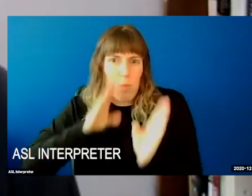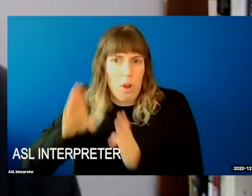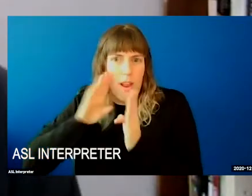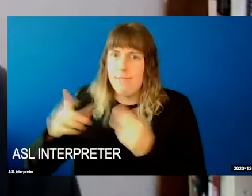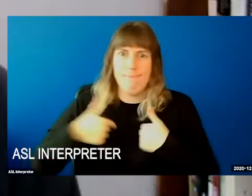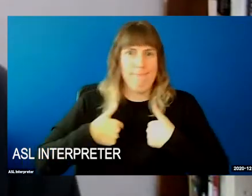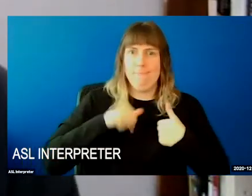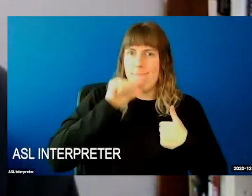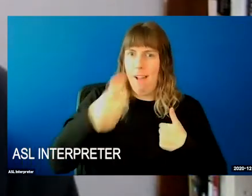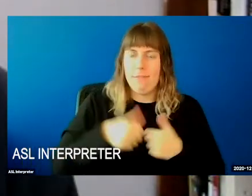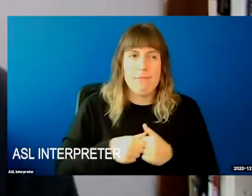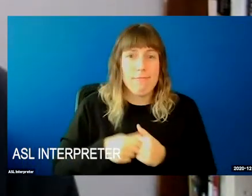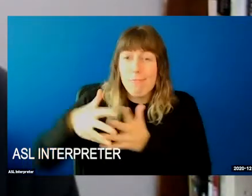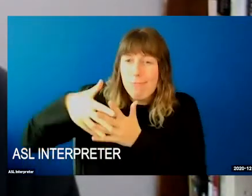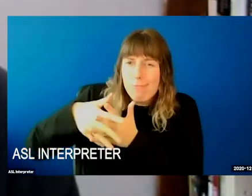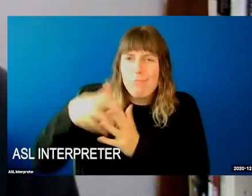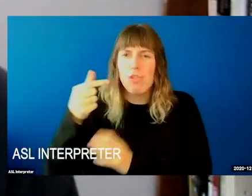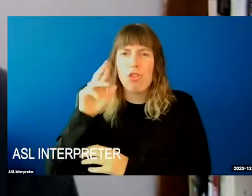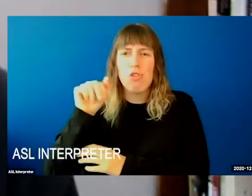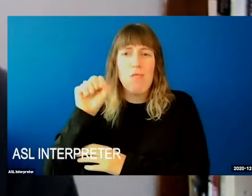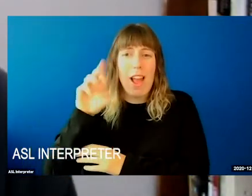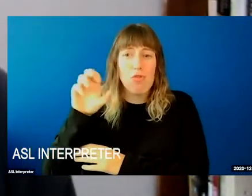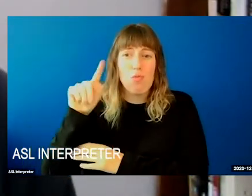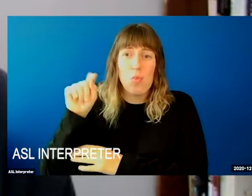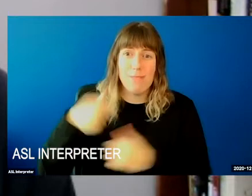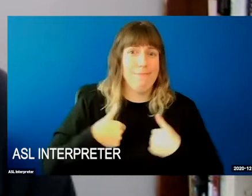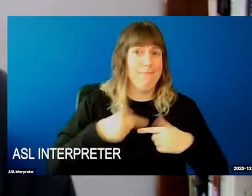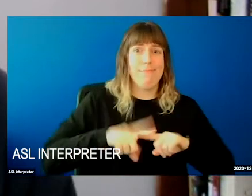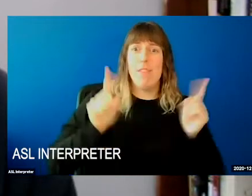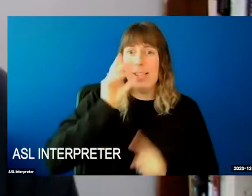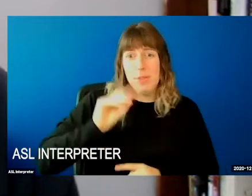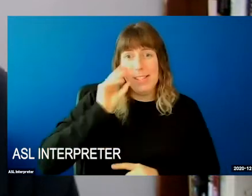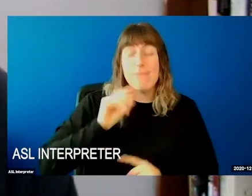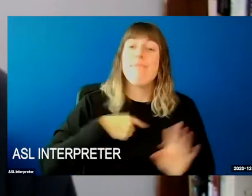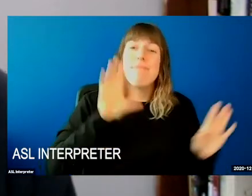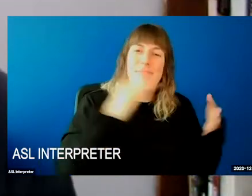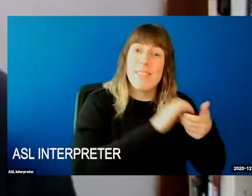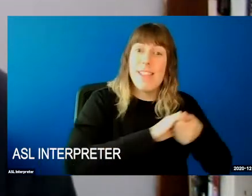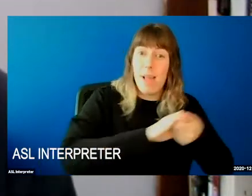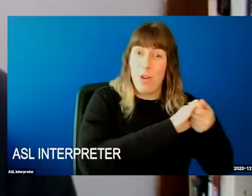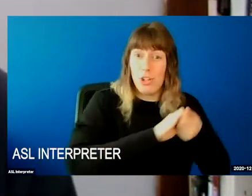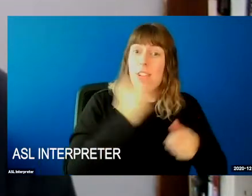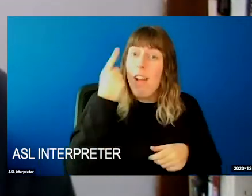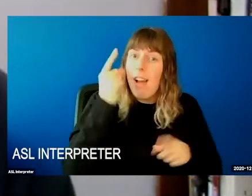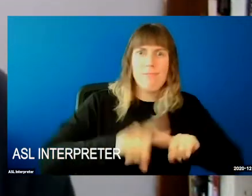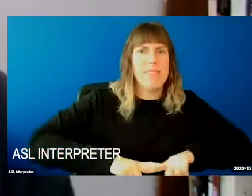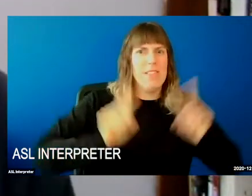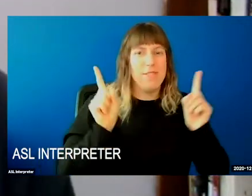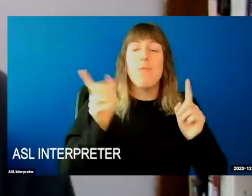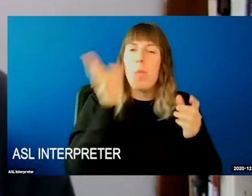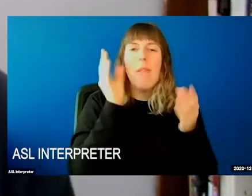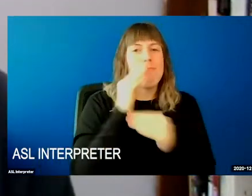organizing or grassroots work. I have a different kind of experience in collaboration that I'd like to share with